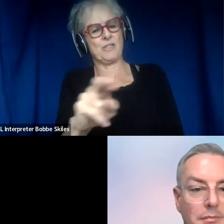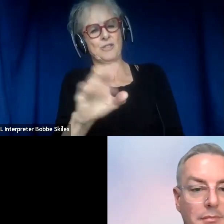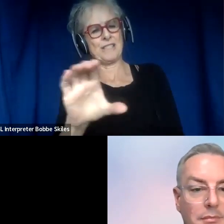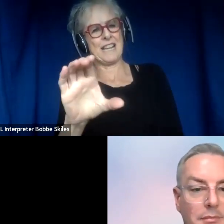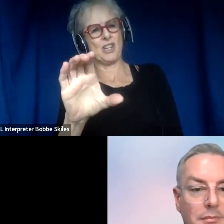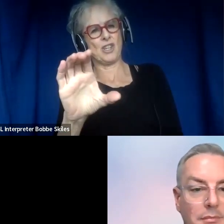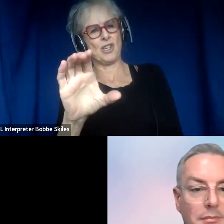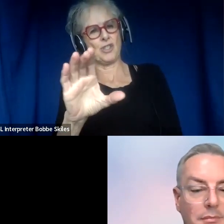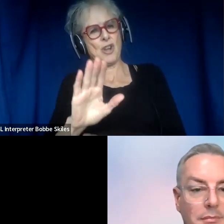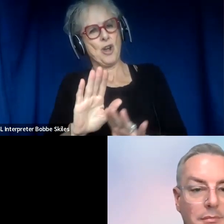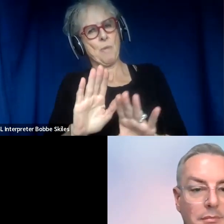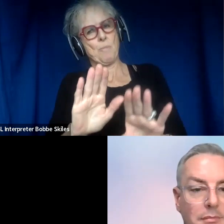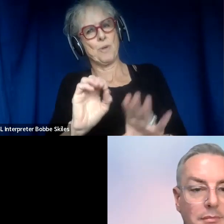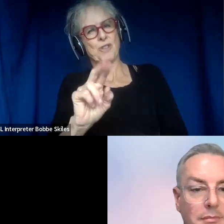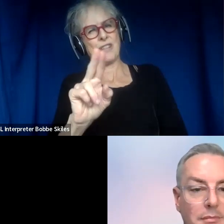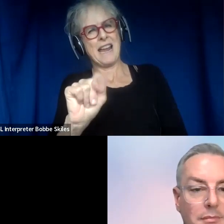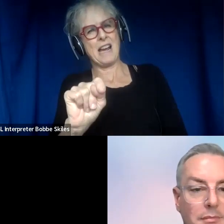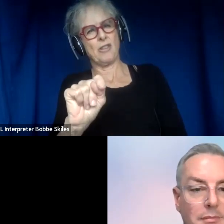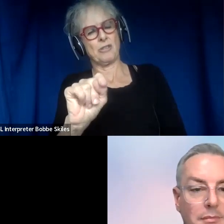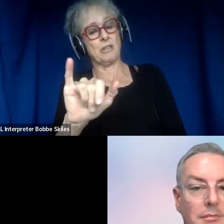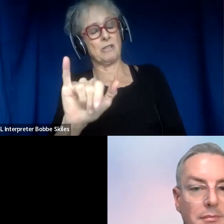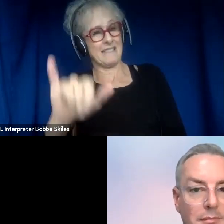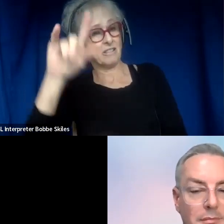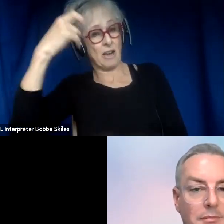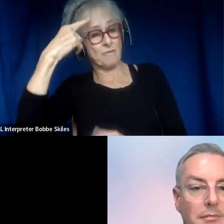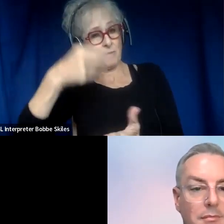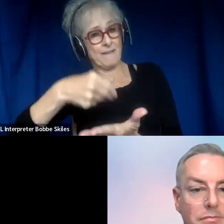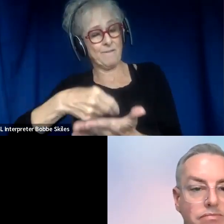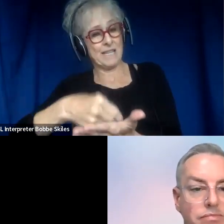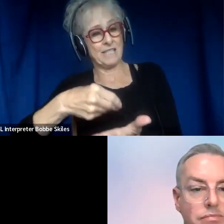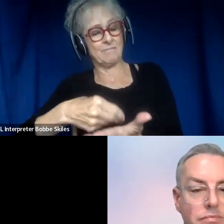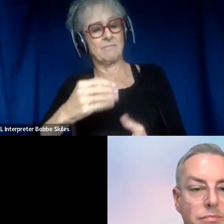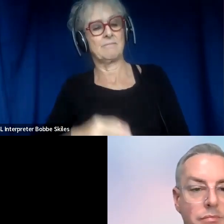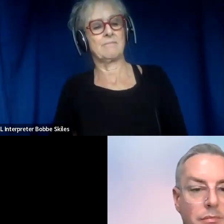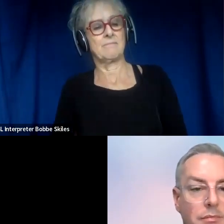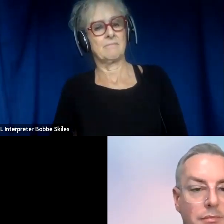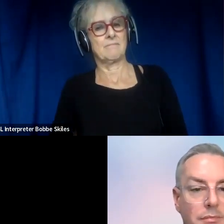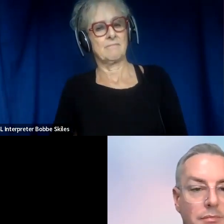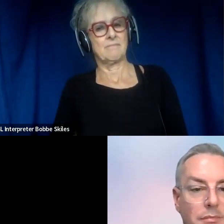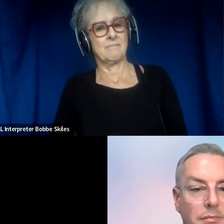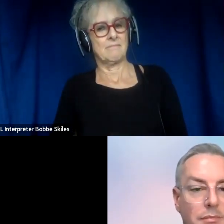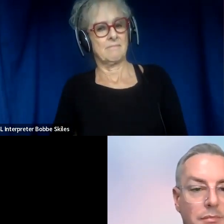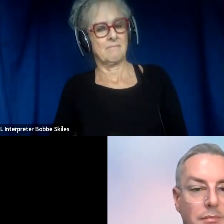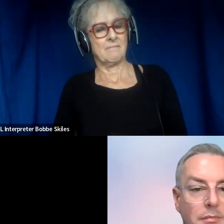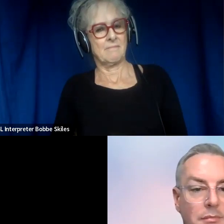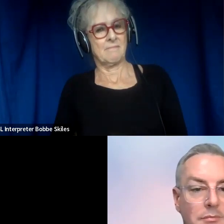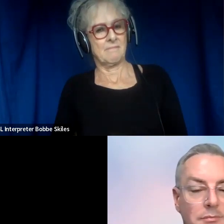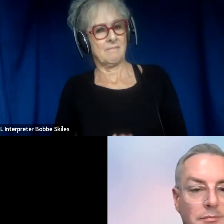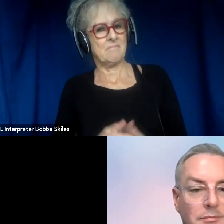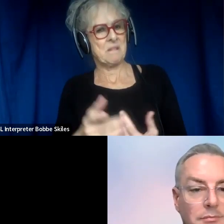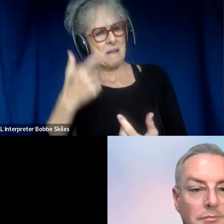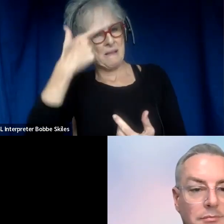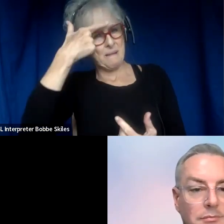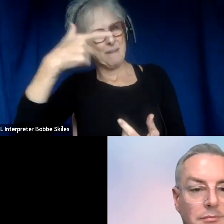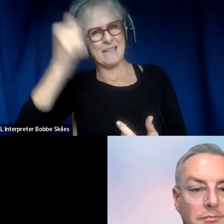out is government funds. And so having served in a capacity in the government